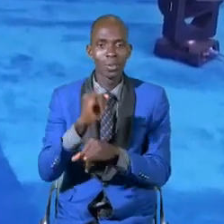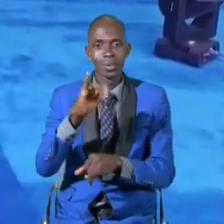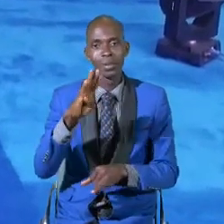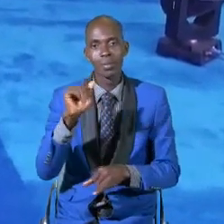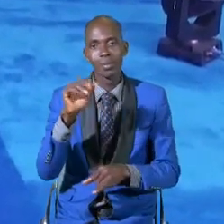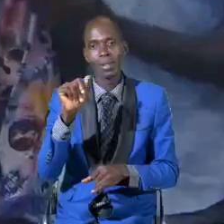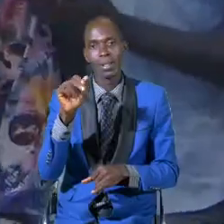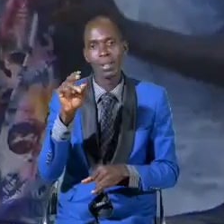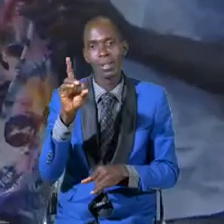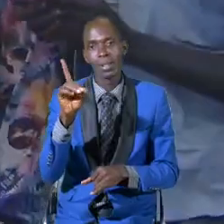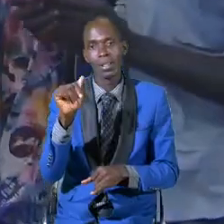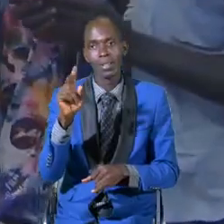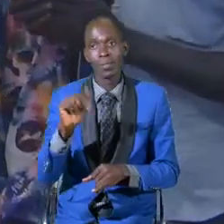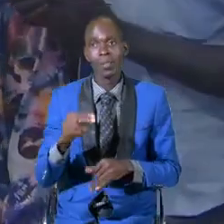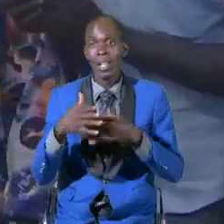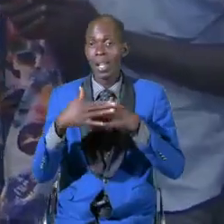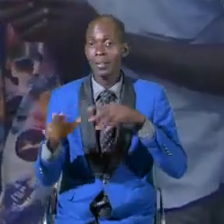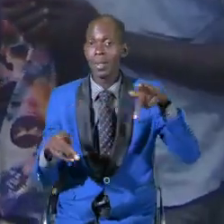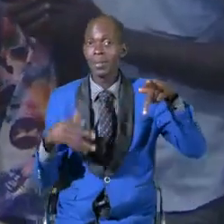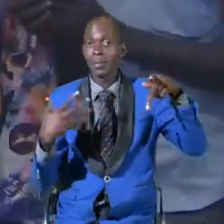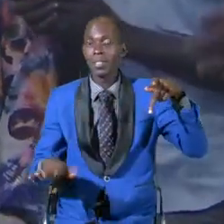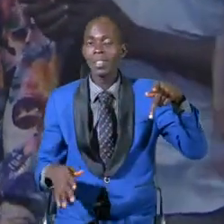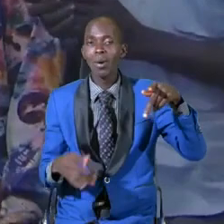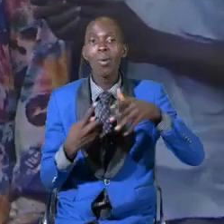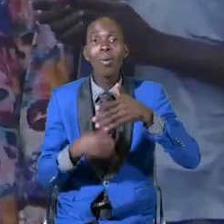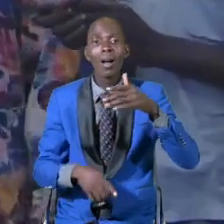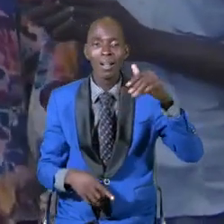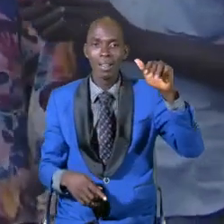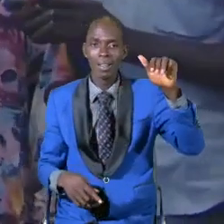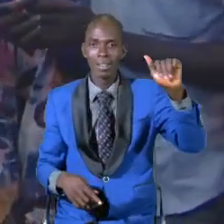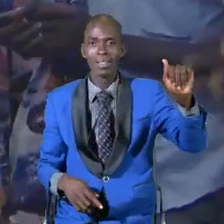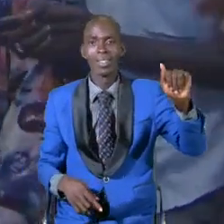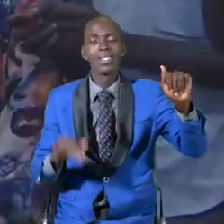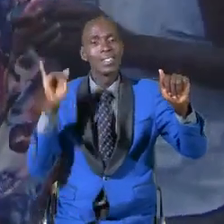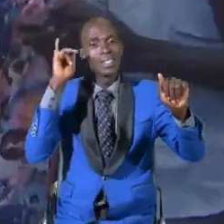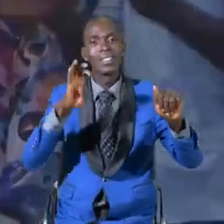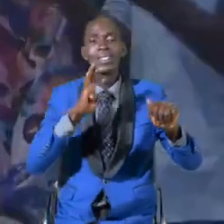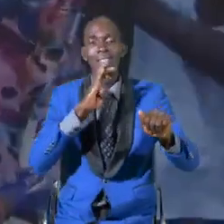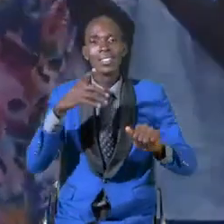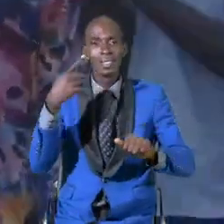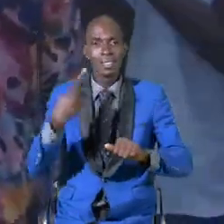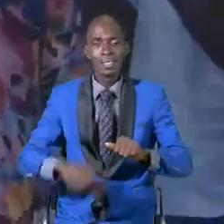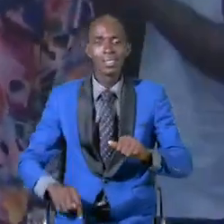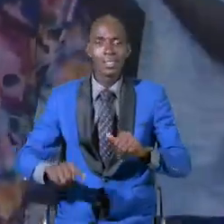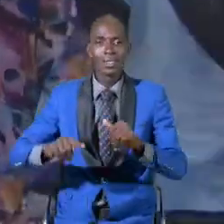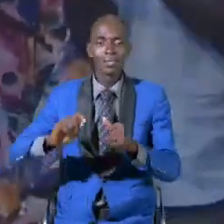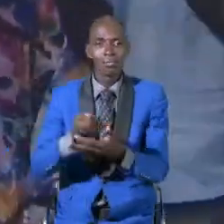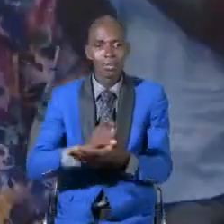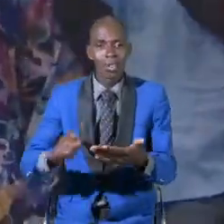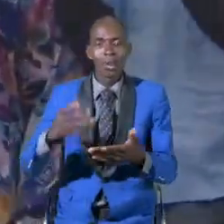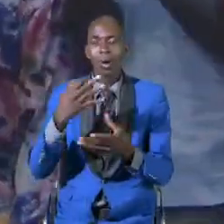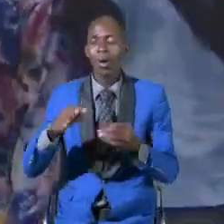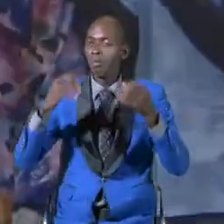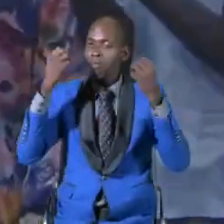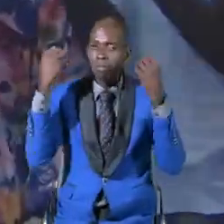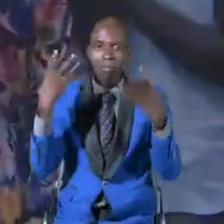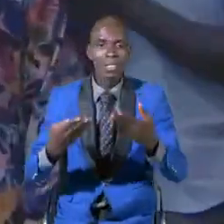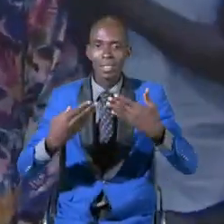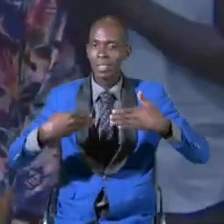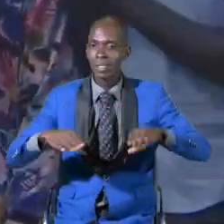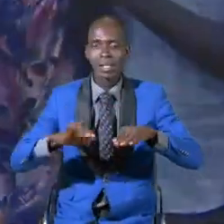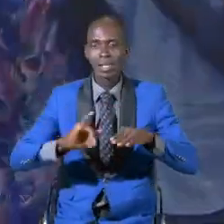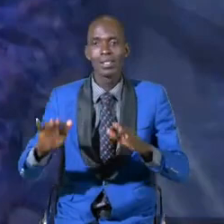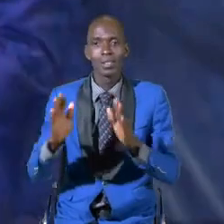letter? Our Father is the author of several best-selling books. Books like Holiness Made